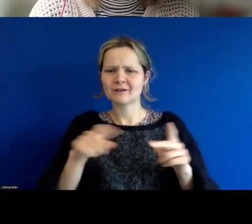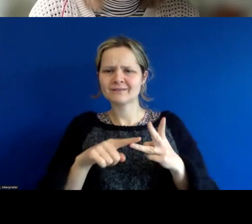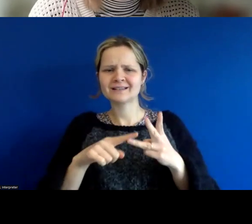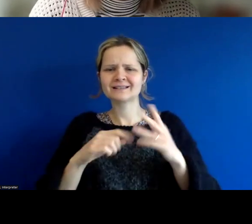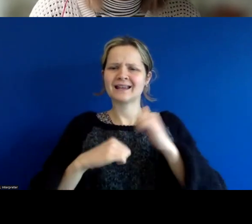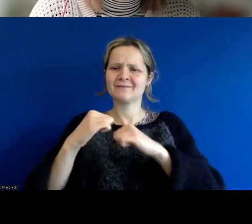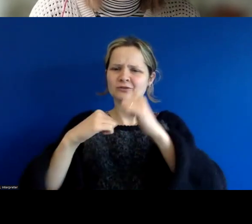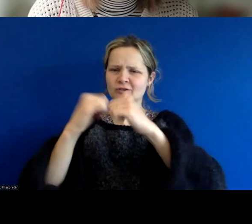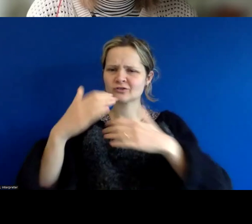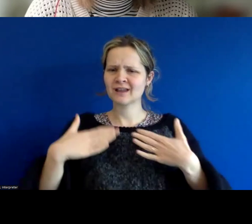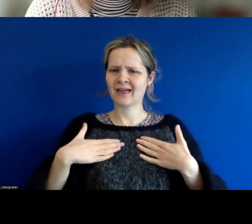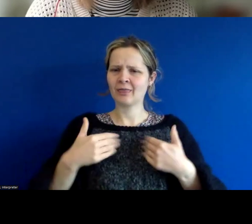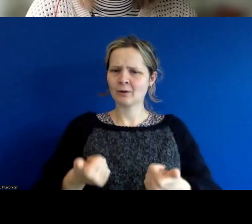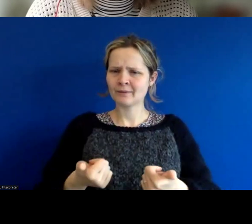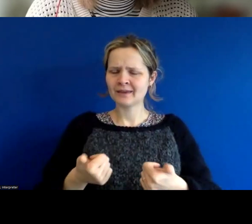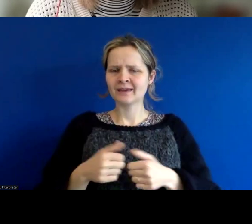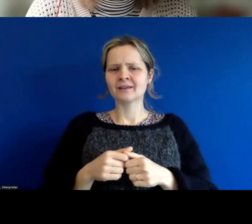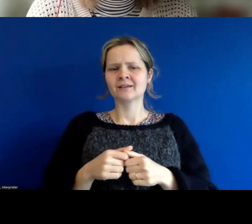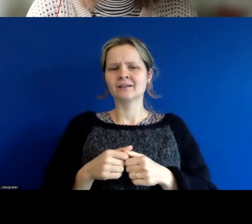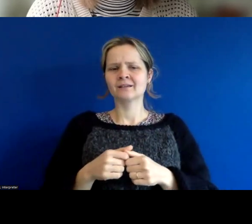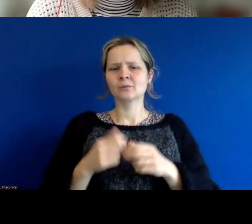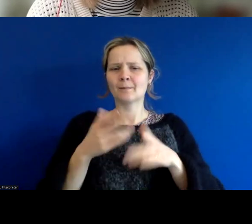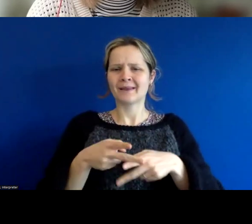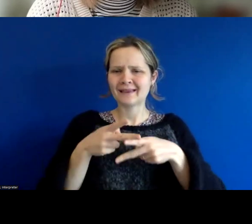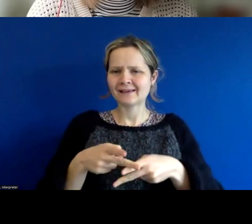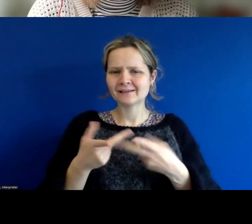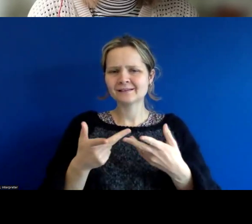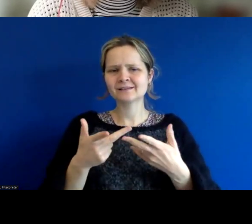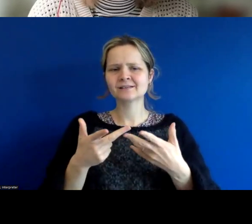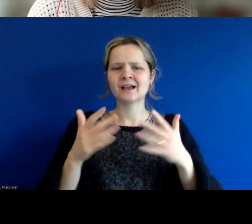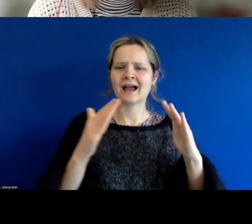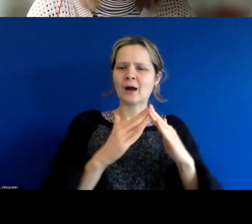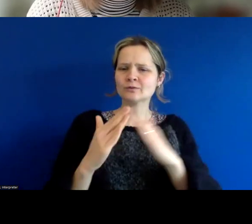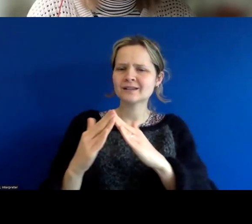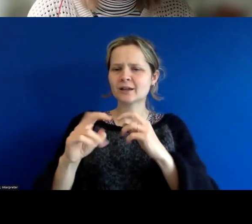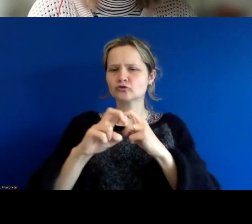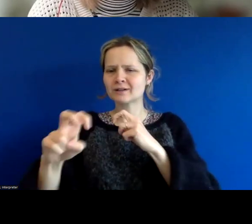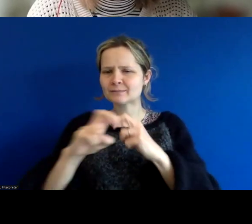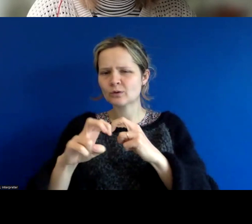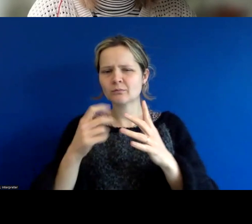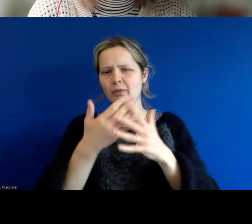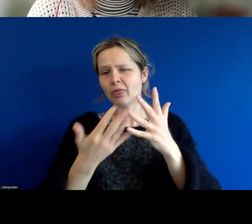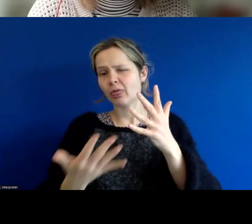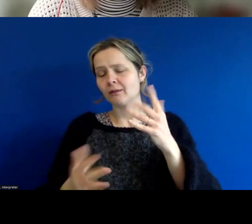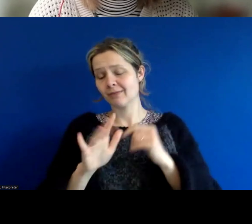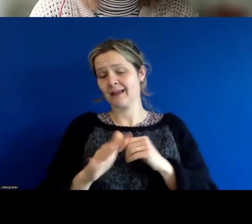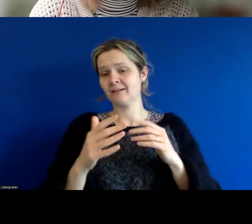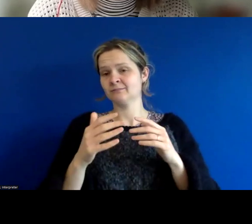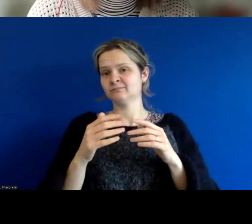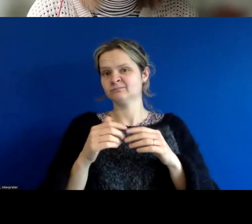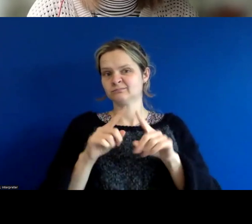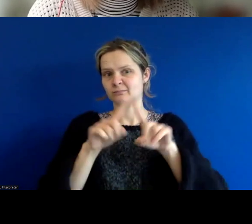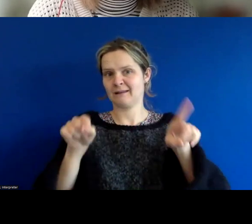all out. Health and wellbeing, environment, housing, transport. That's what's currently in the Explorer, and we'll touch on this, but